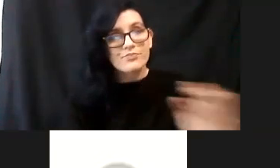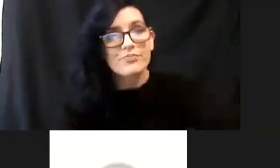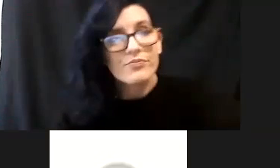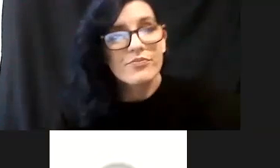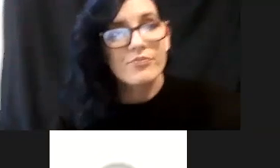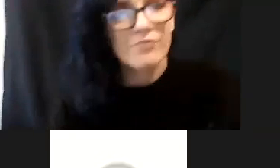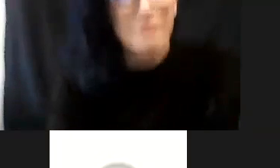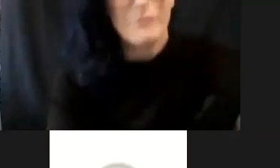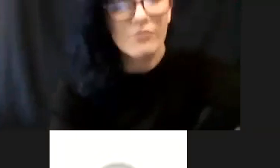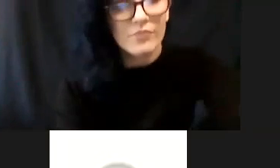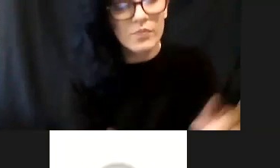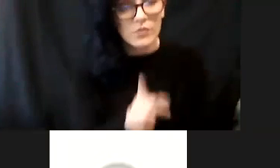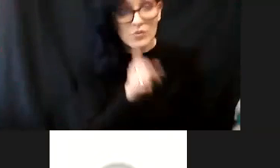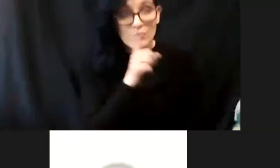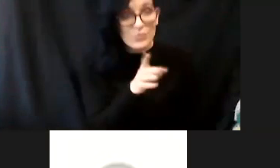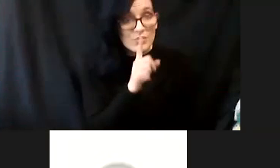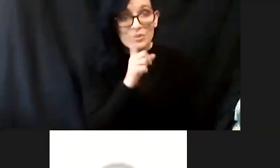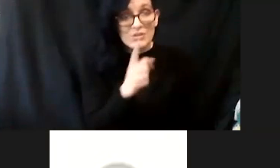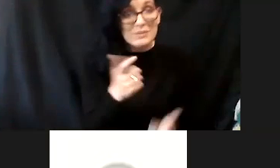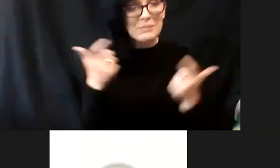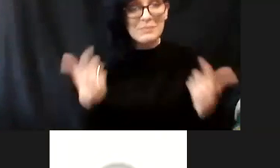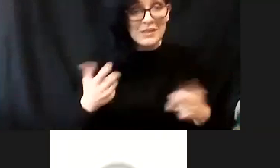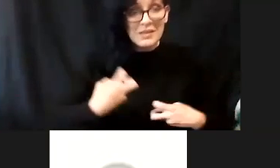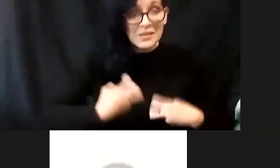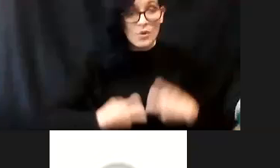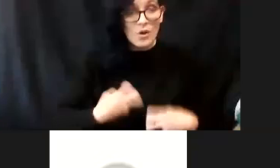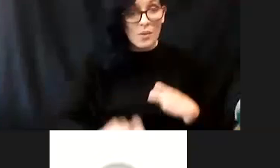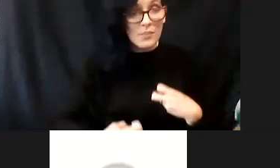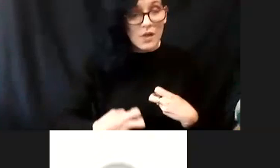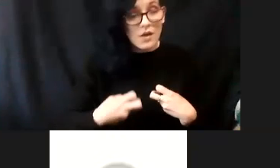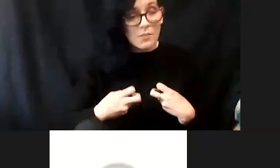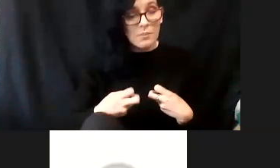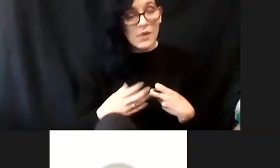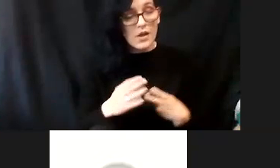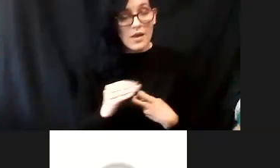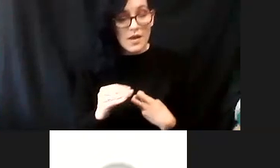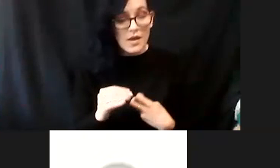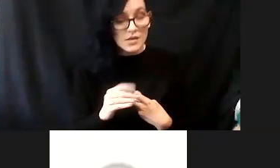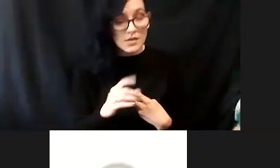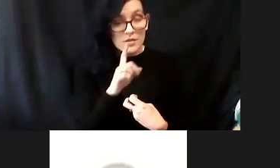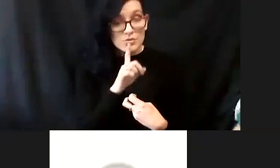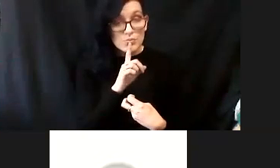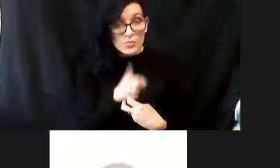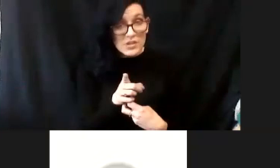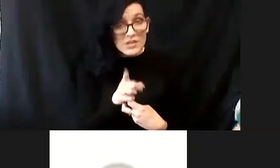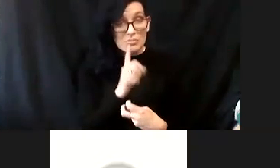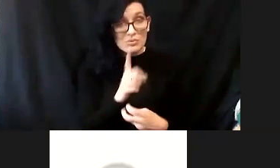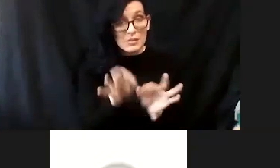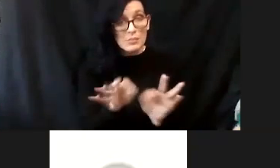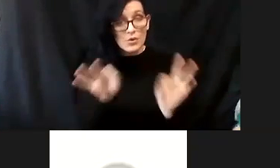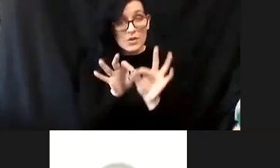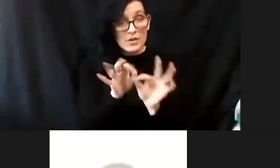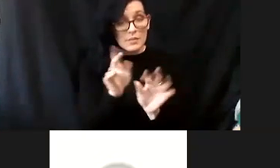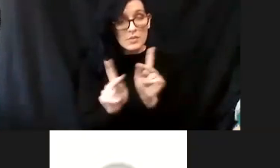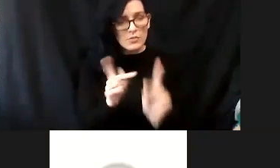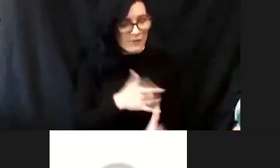big issue. It's an important area of the law for people to learn about, people to feel empowered and know about